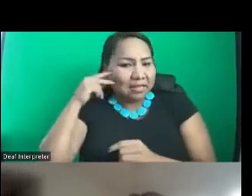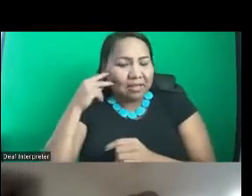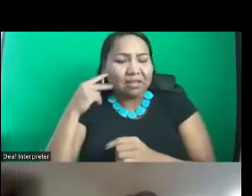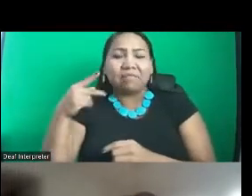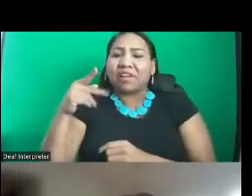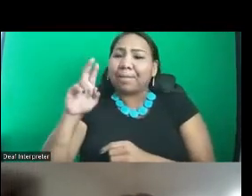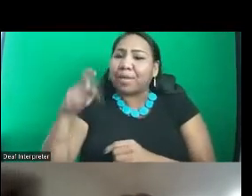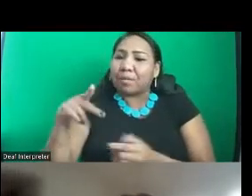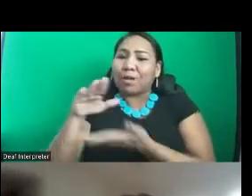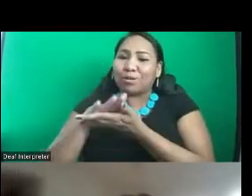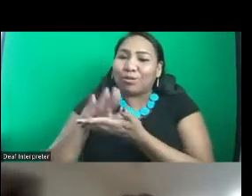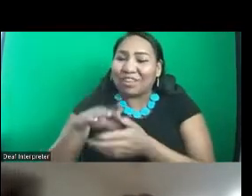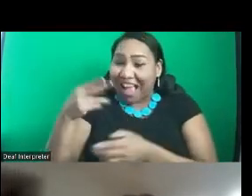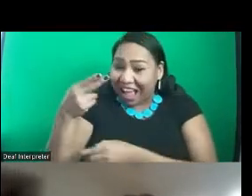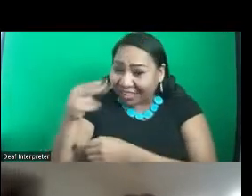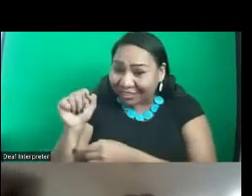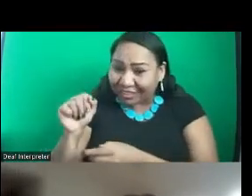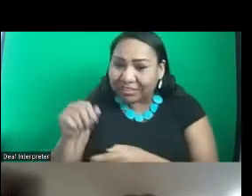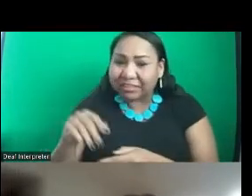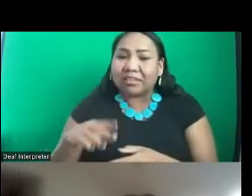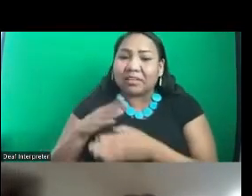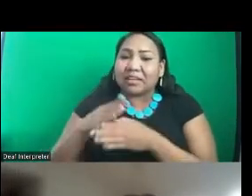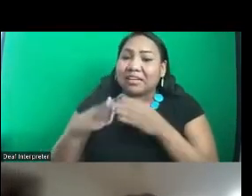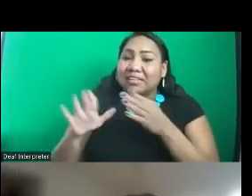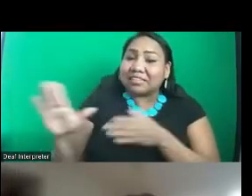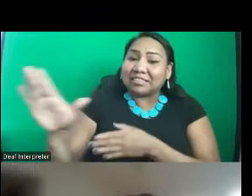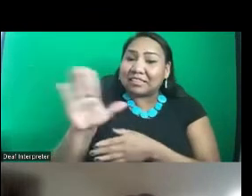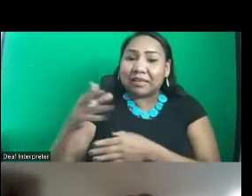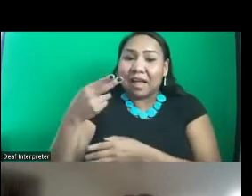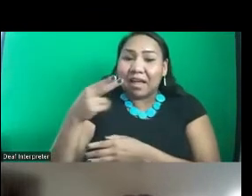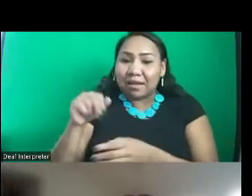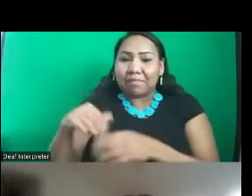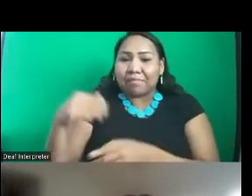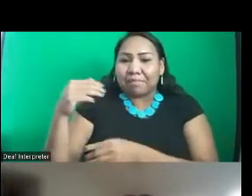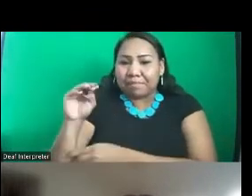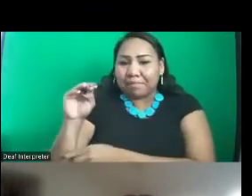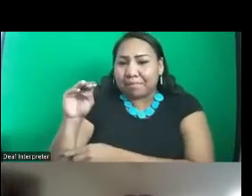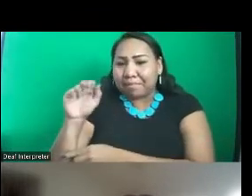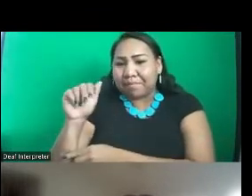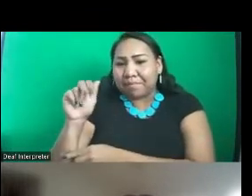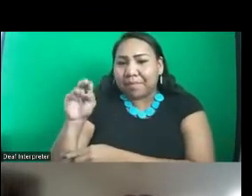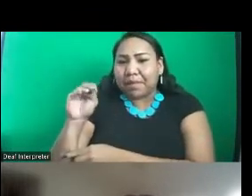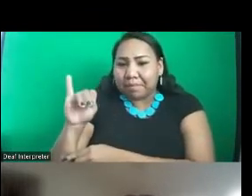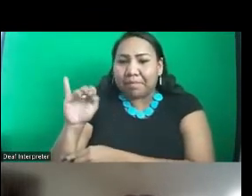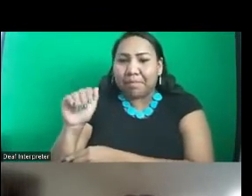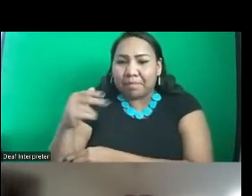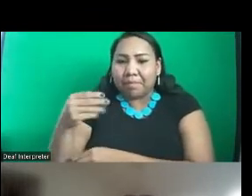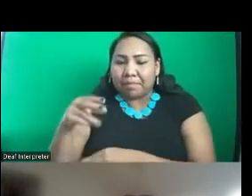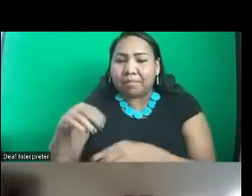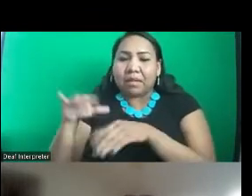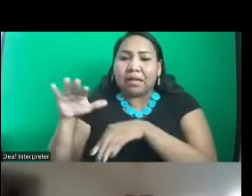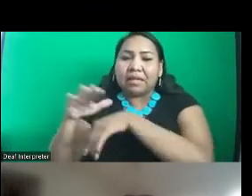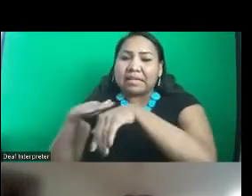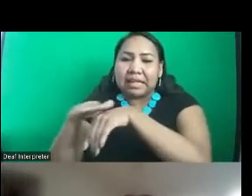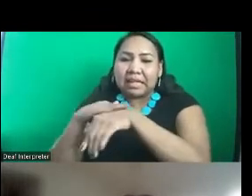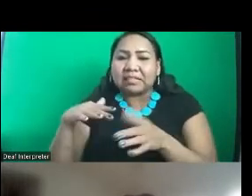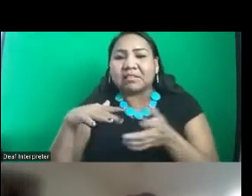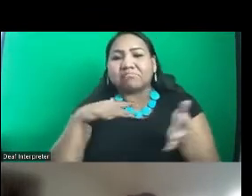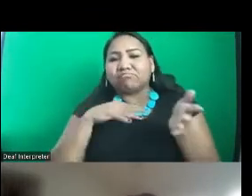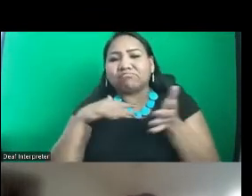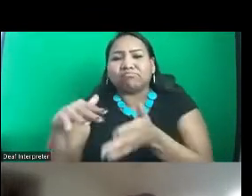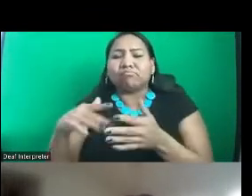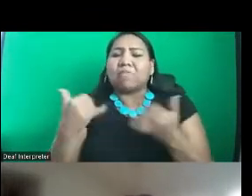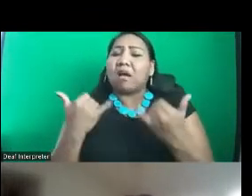at the University of Hawaii at Manoa in Native Studies. She's currently completing her MBA with a focus on